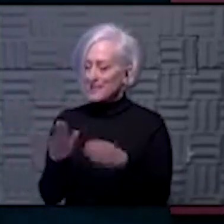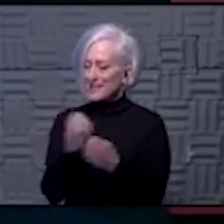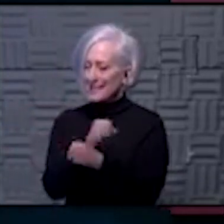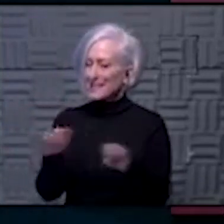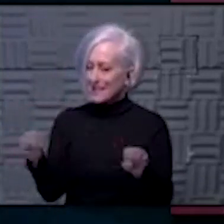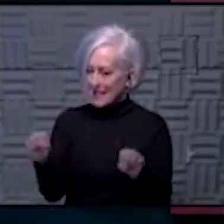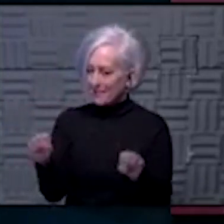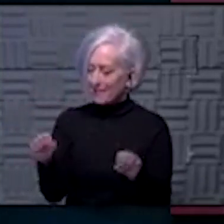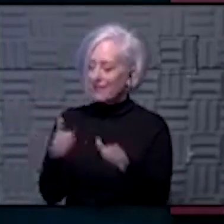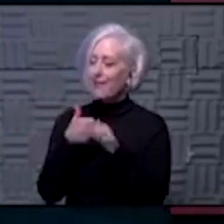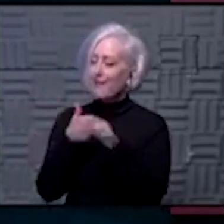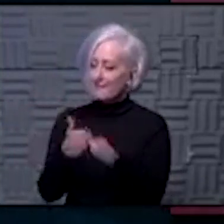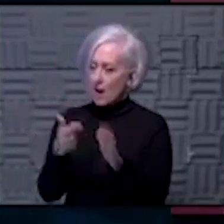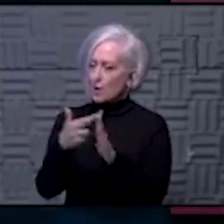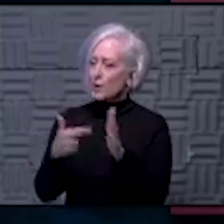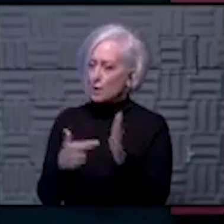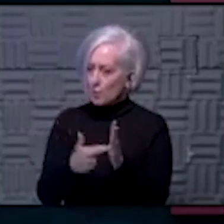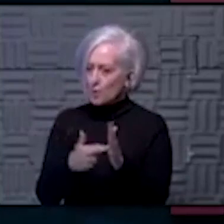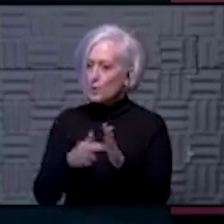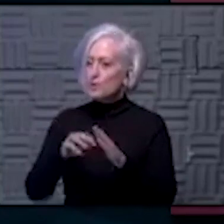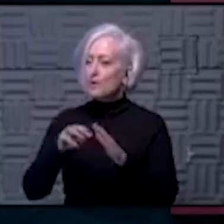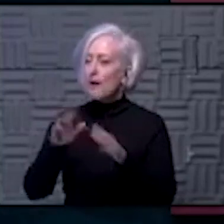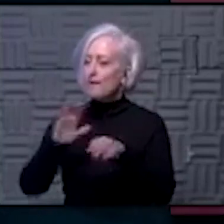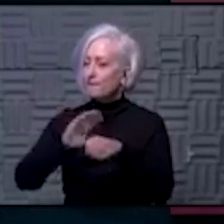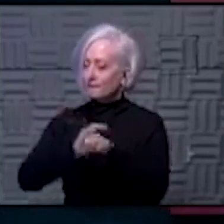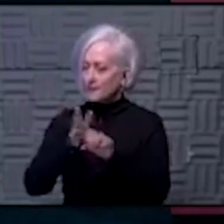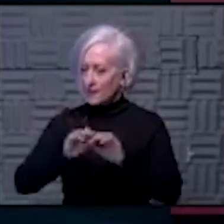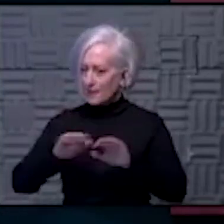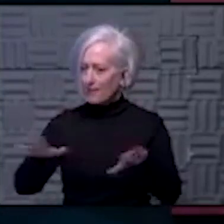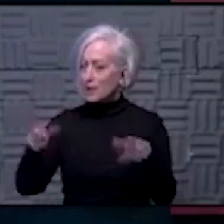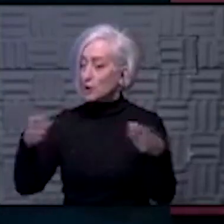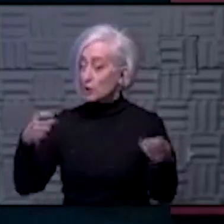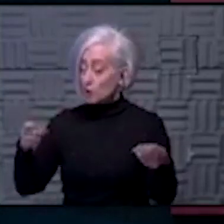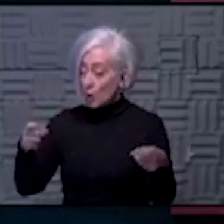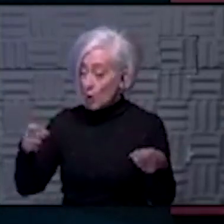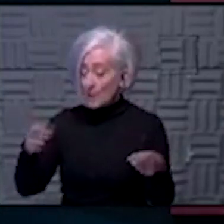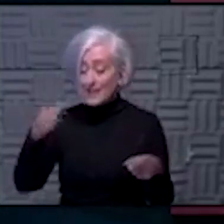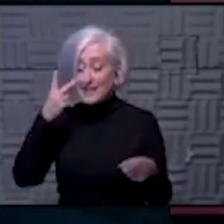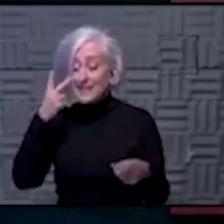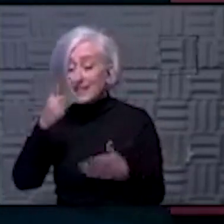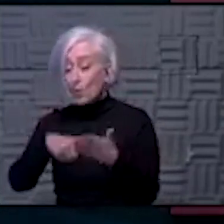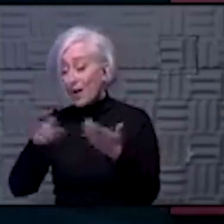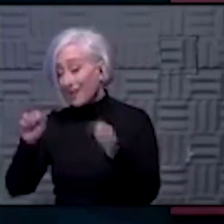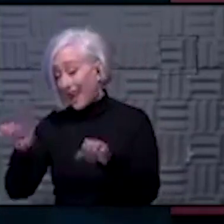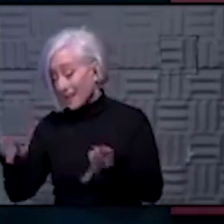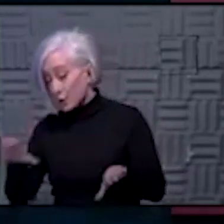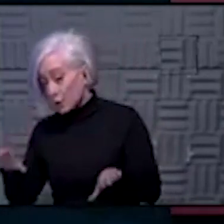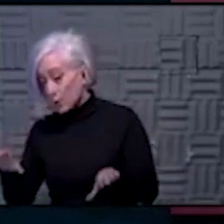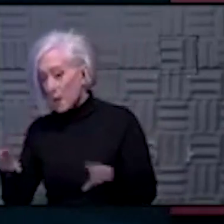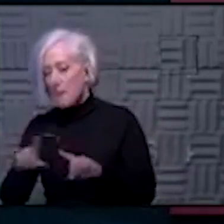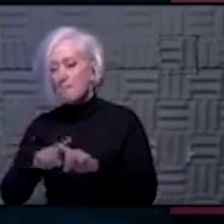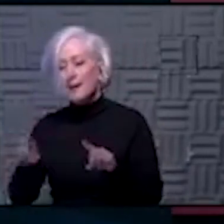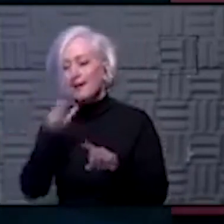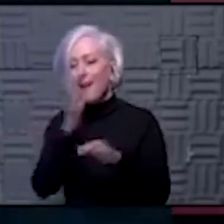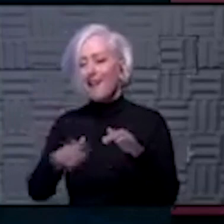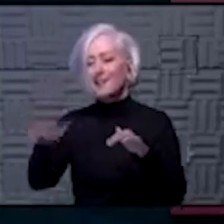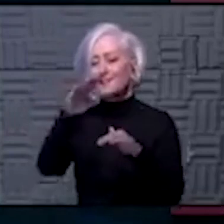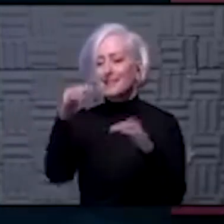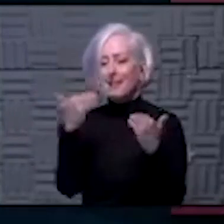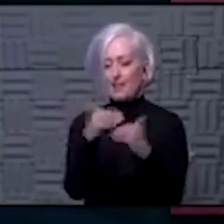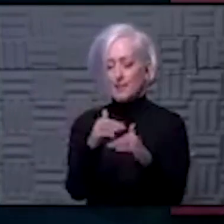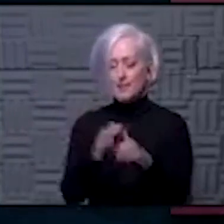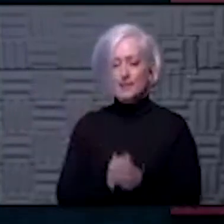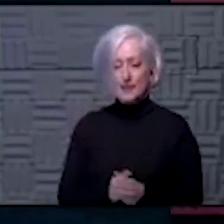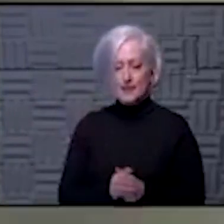control. Let's see what we can do, but let's not overstep our limits, because when you give this virus